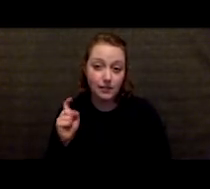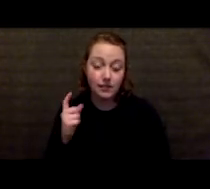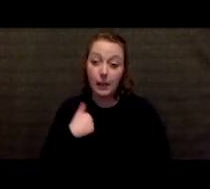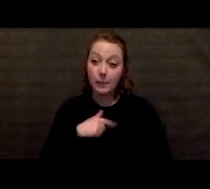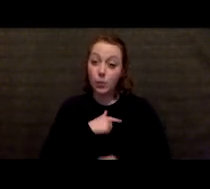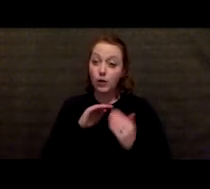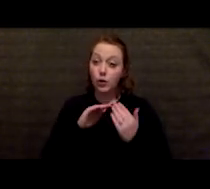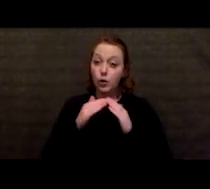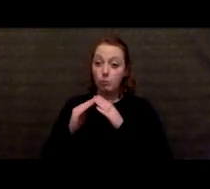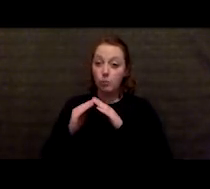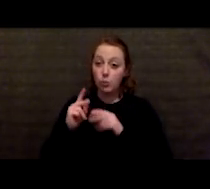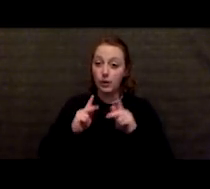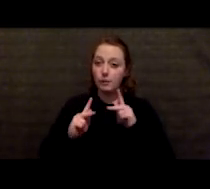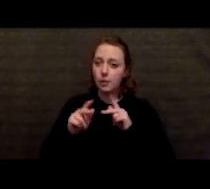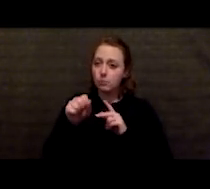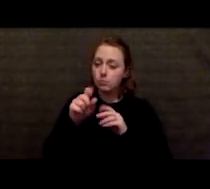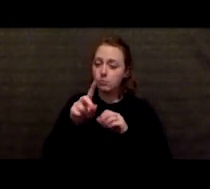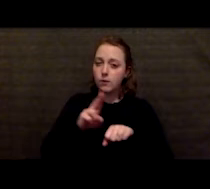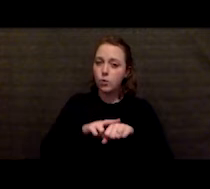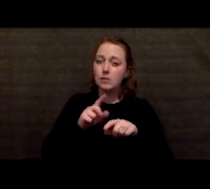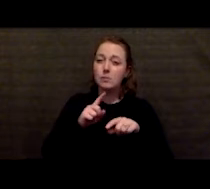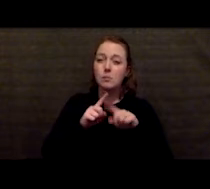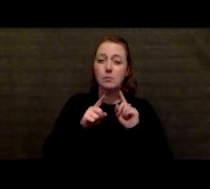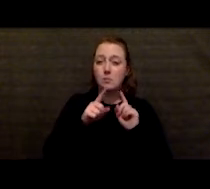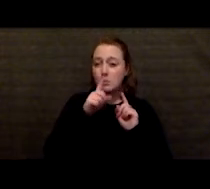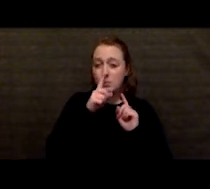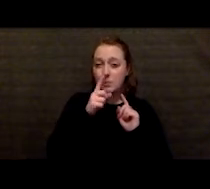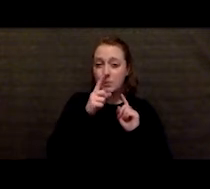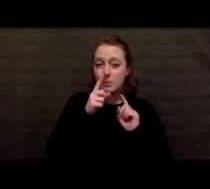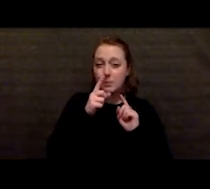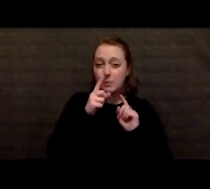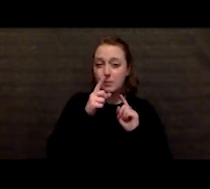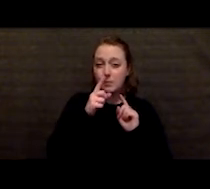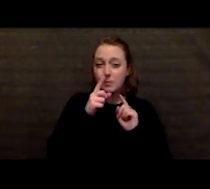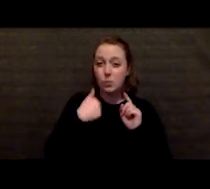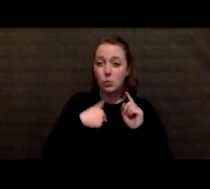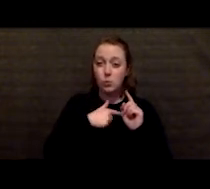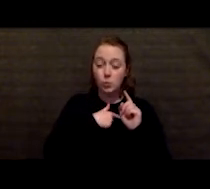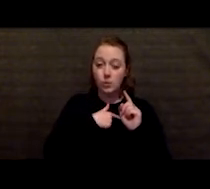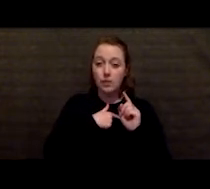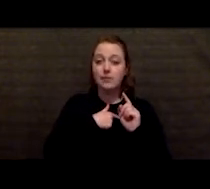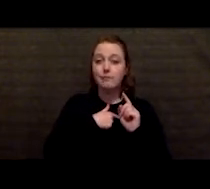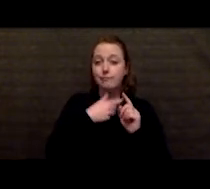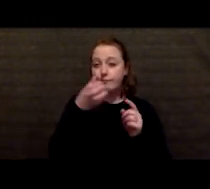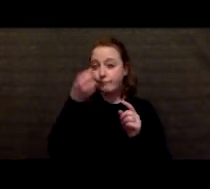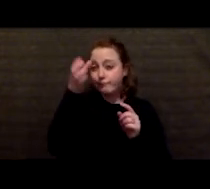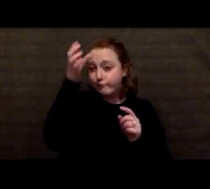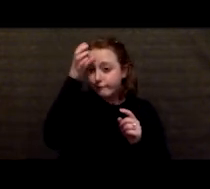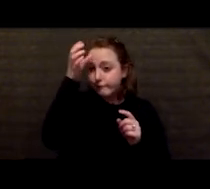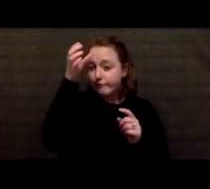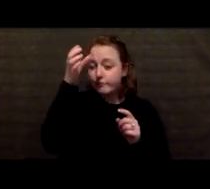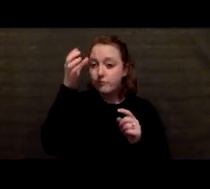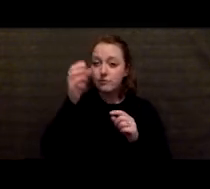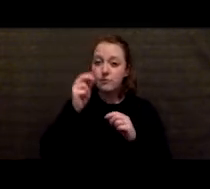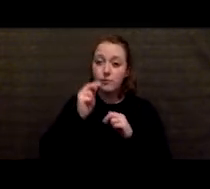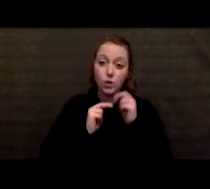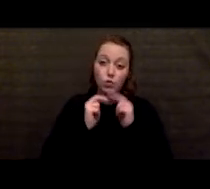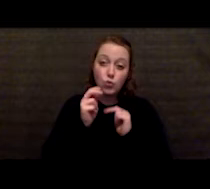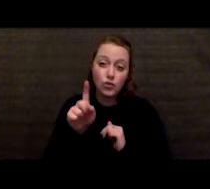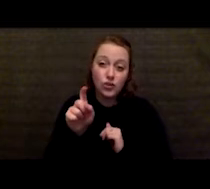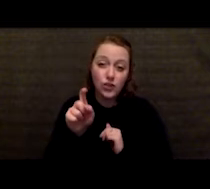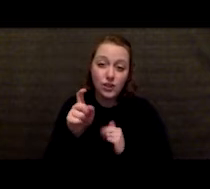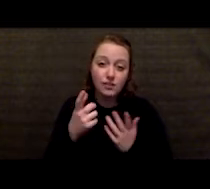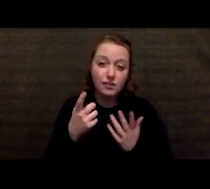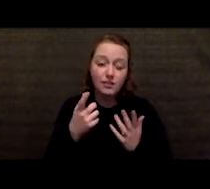members, but there's not many of us that have the construction background to be able to determine whether something